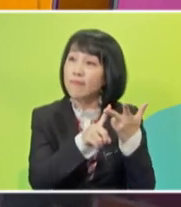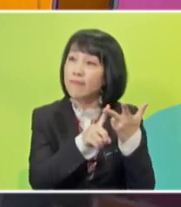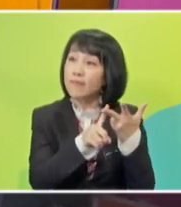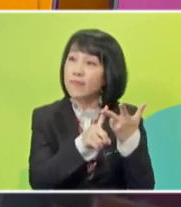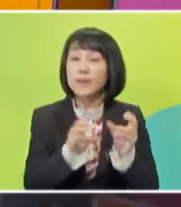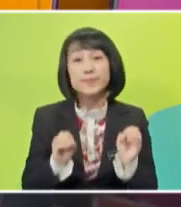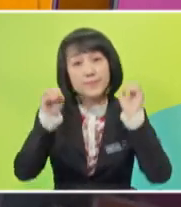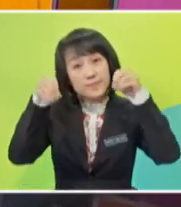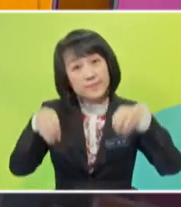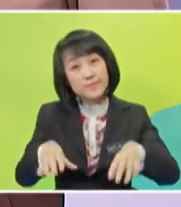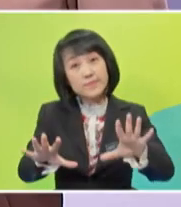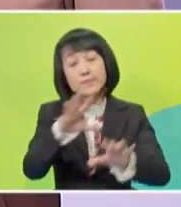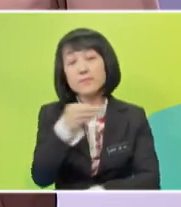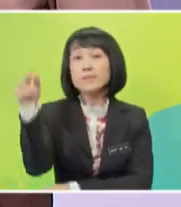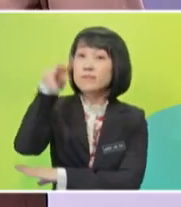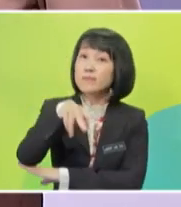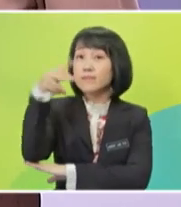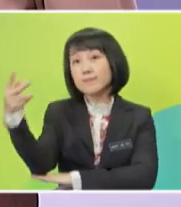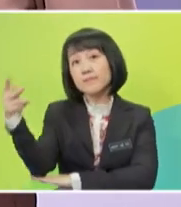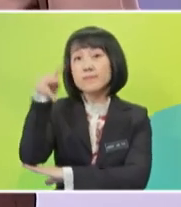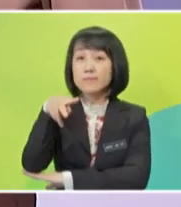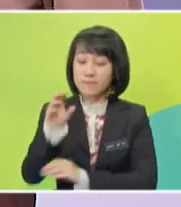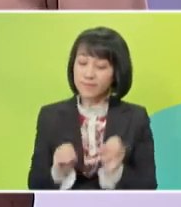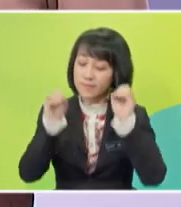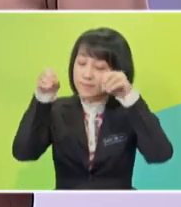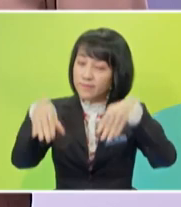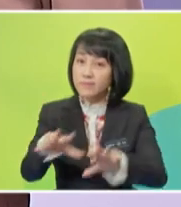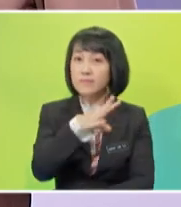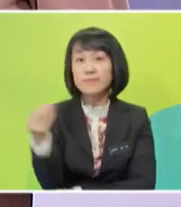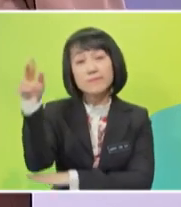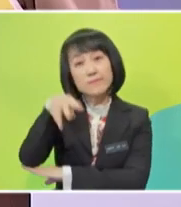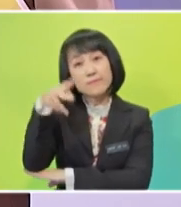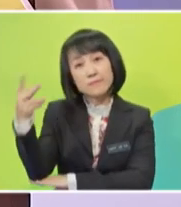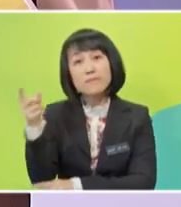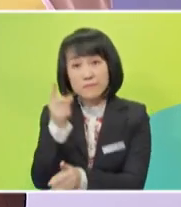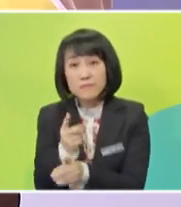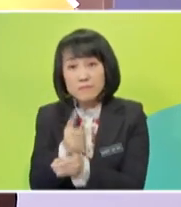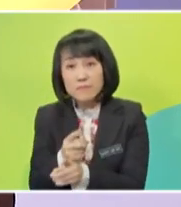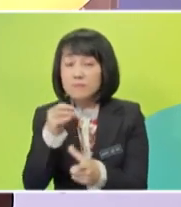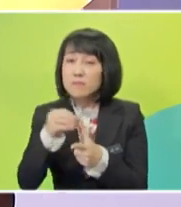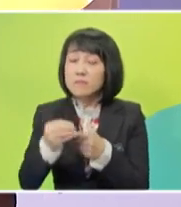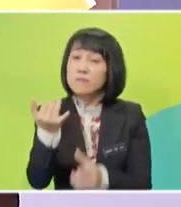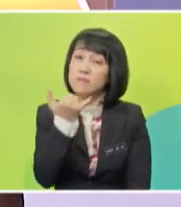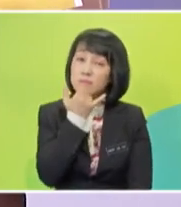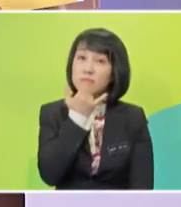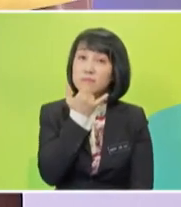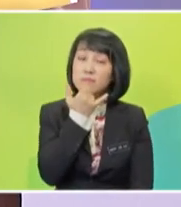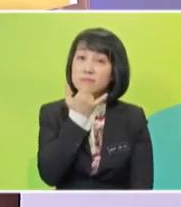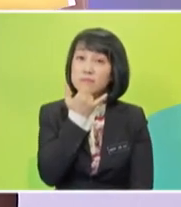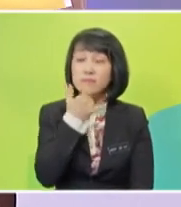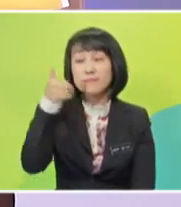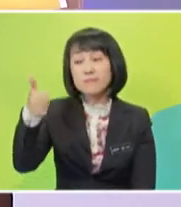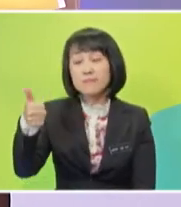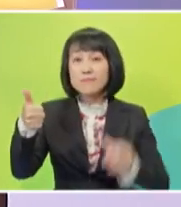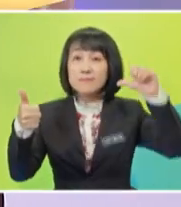got ocean and penguin. Ocean and penguin. Is this correct or is it wrong? Give me a thumbs